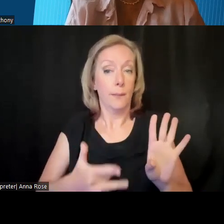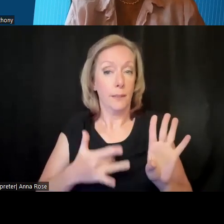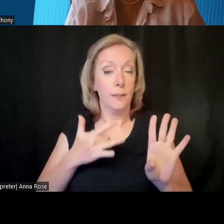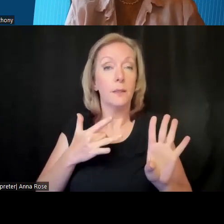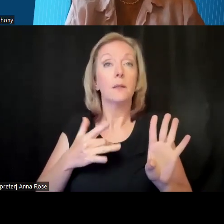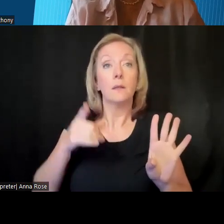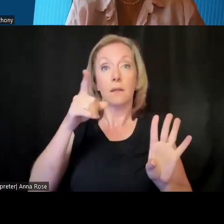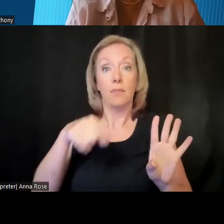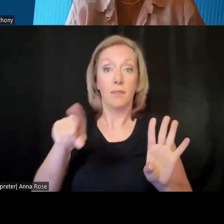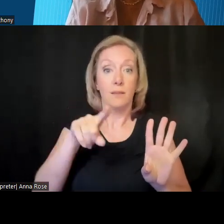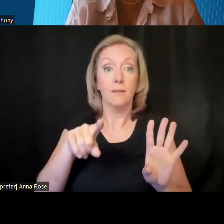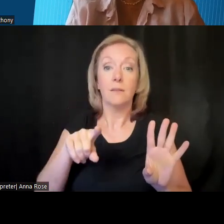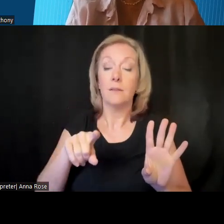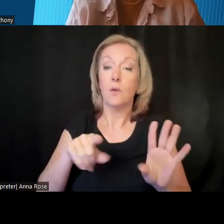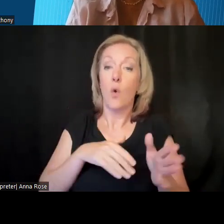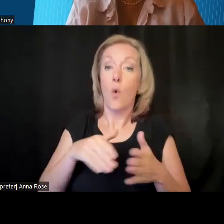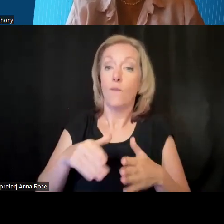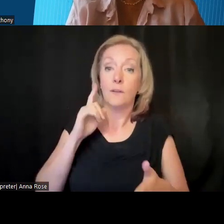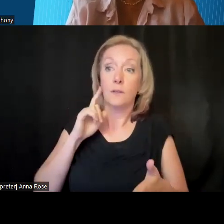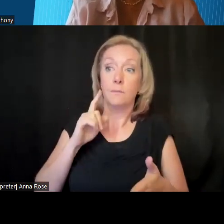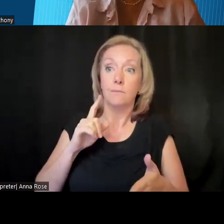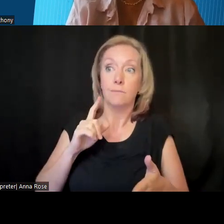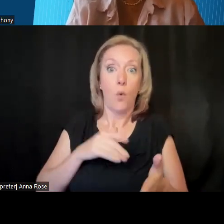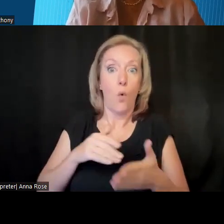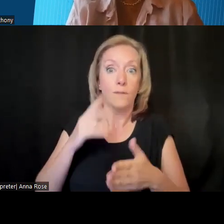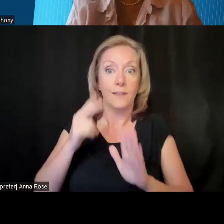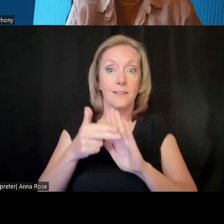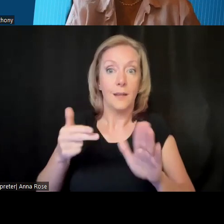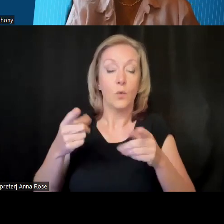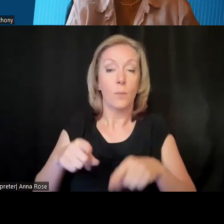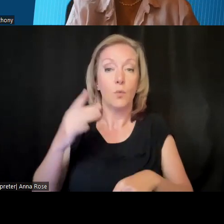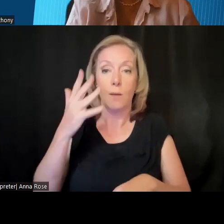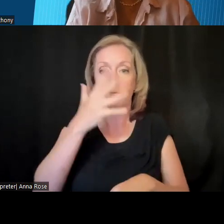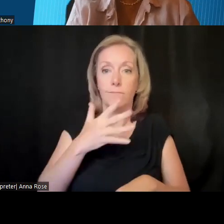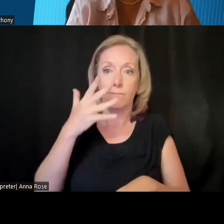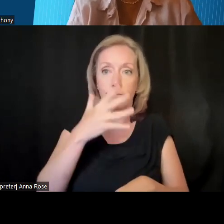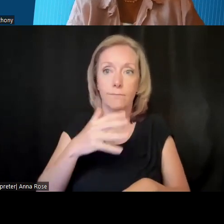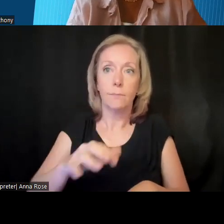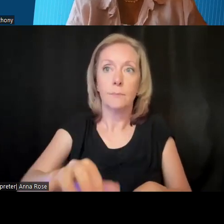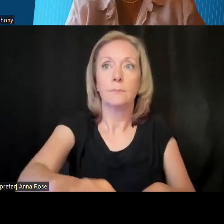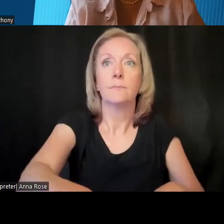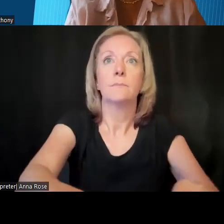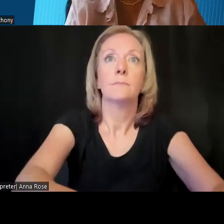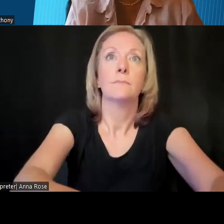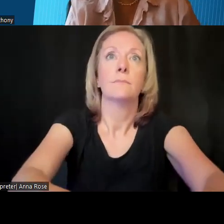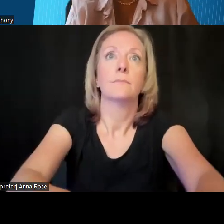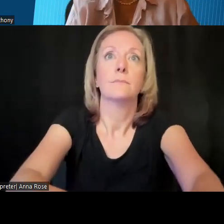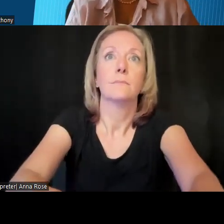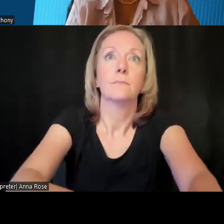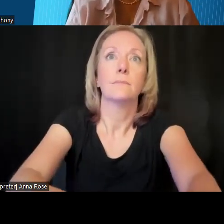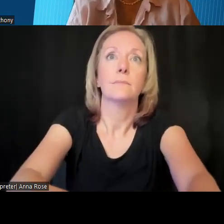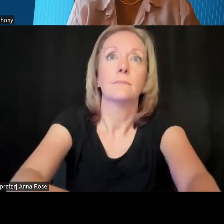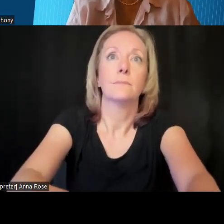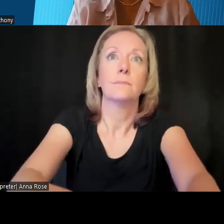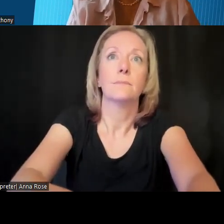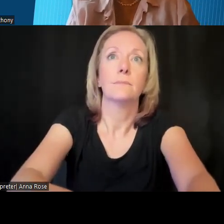this is the way a lot of kids are early diagnosed. And one in particular, one symptom in particular that I'm going to highlight.